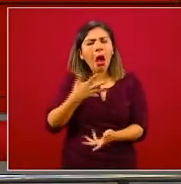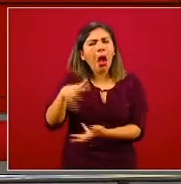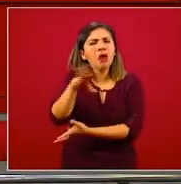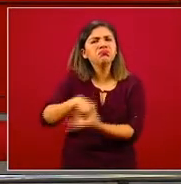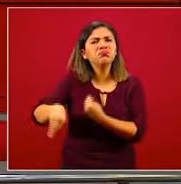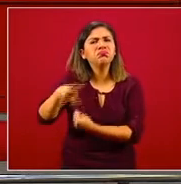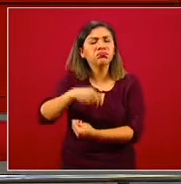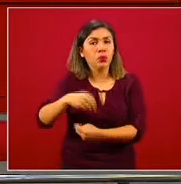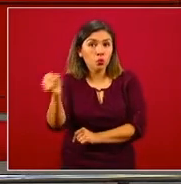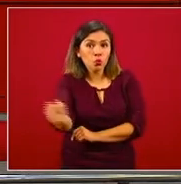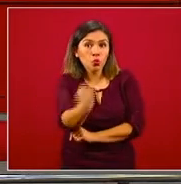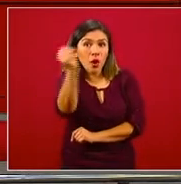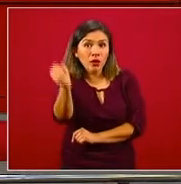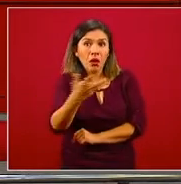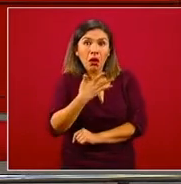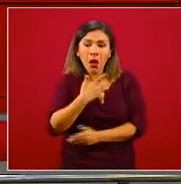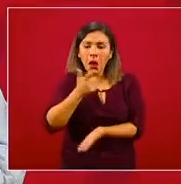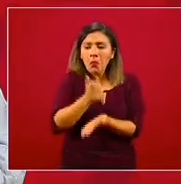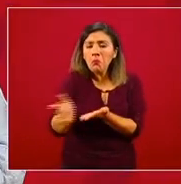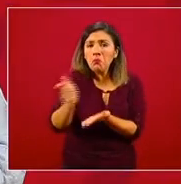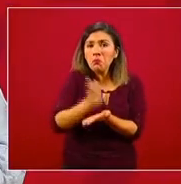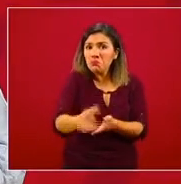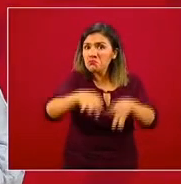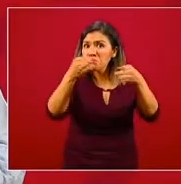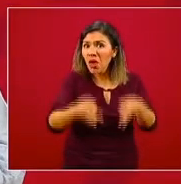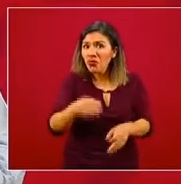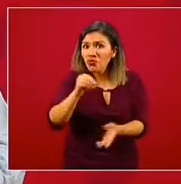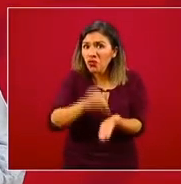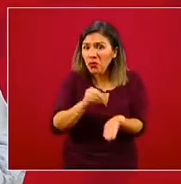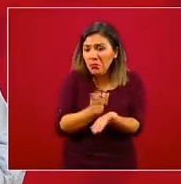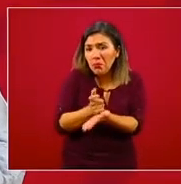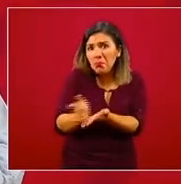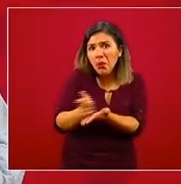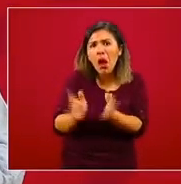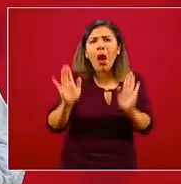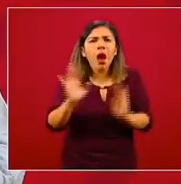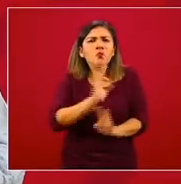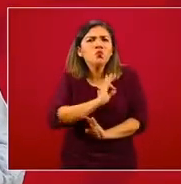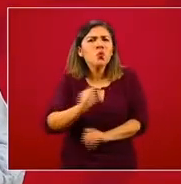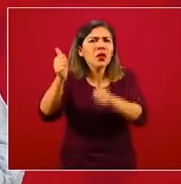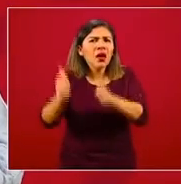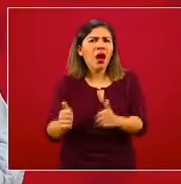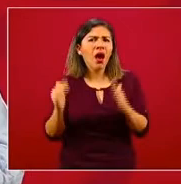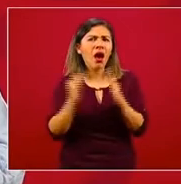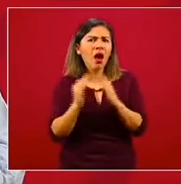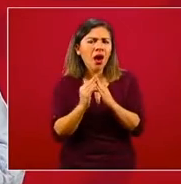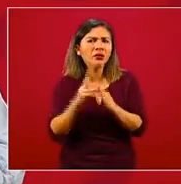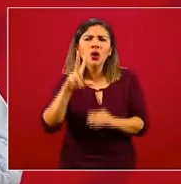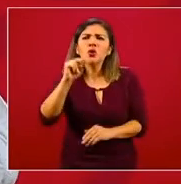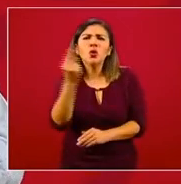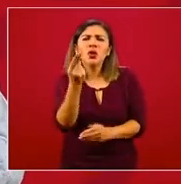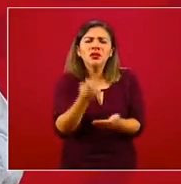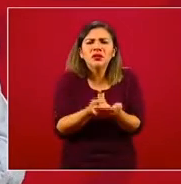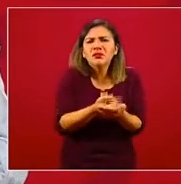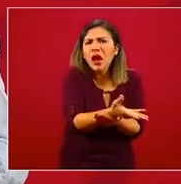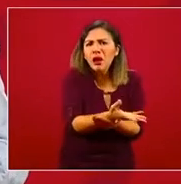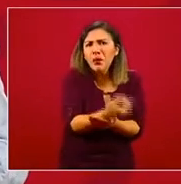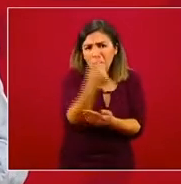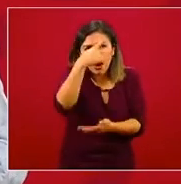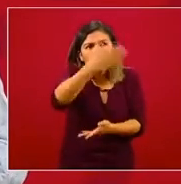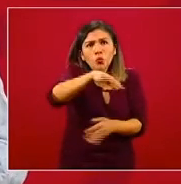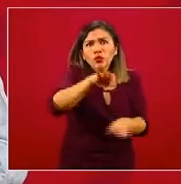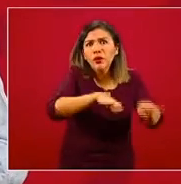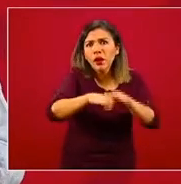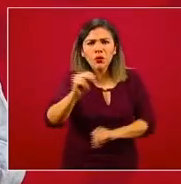not to go out on the street looking for money to win the bread for your